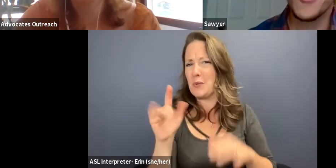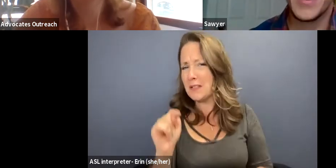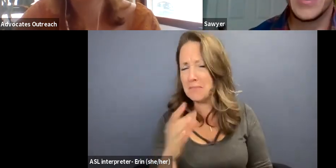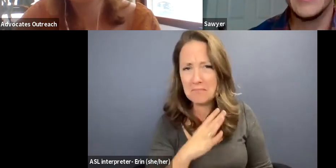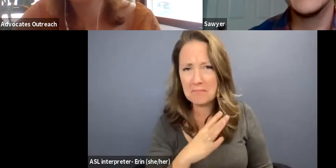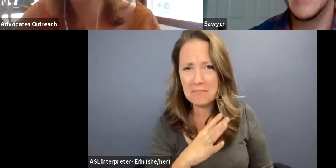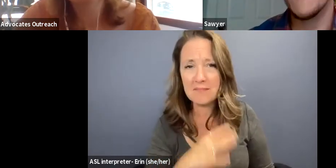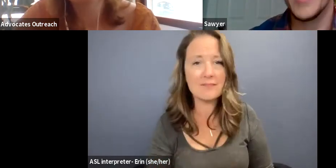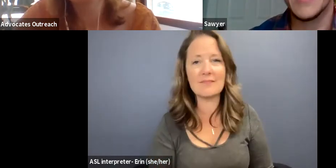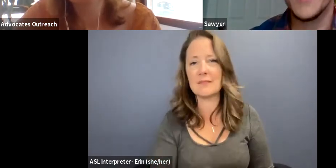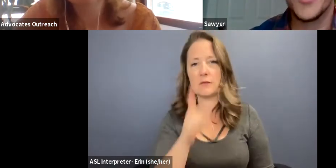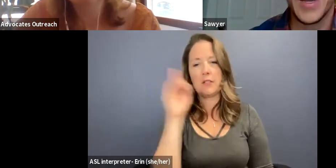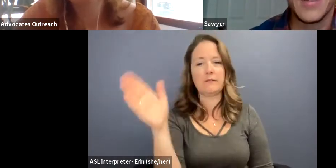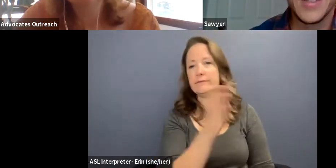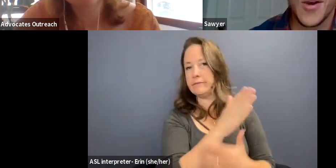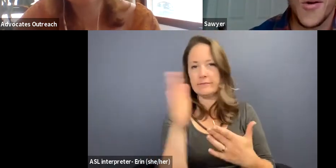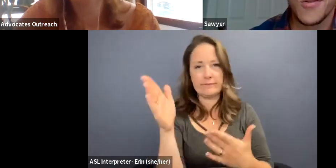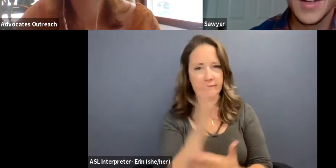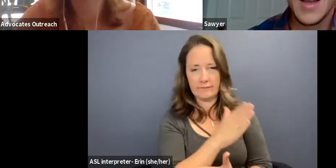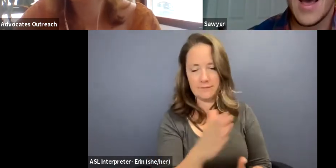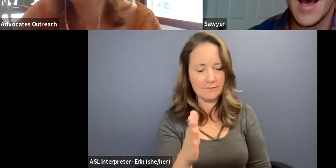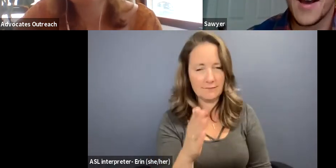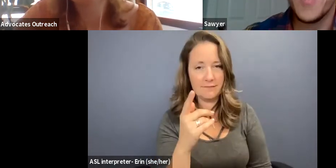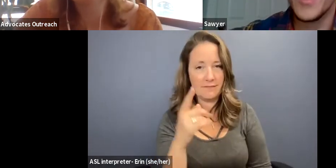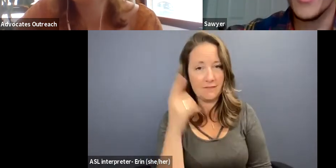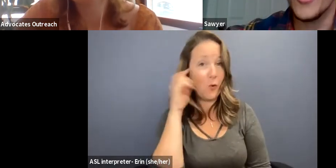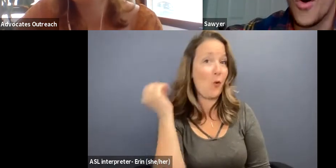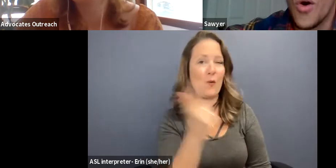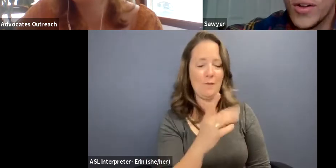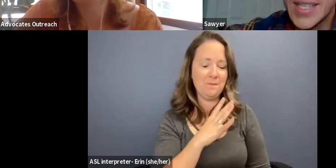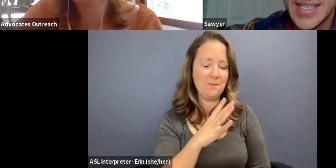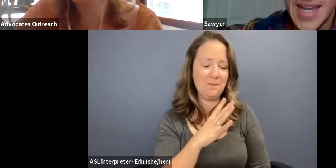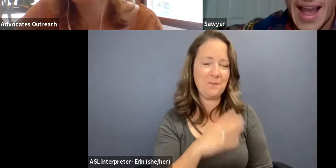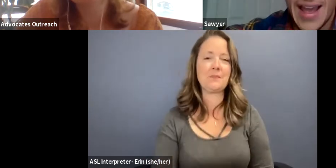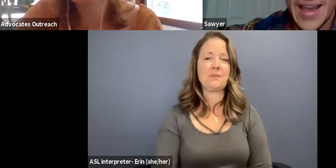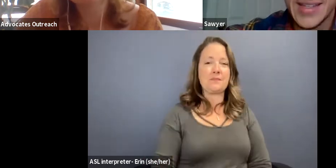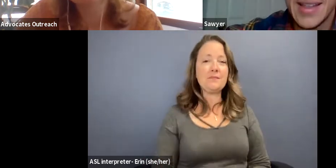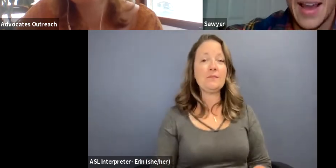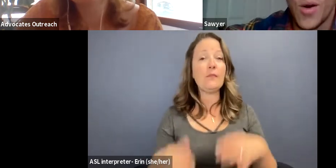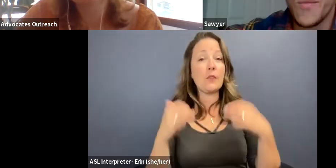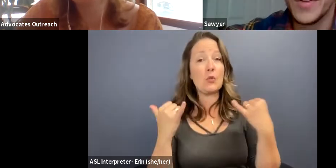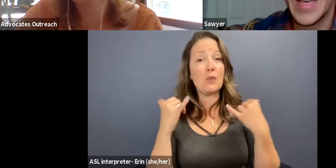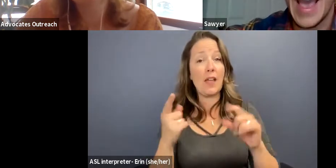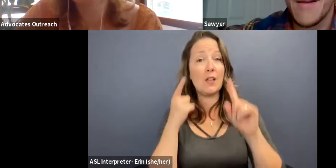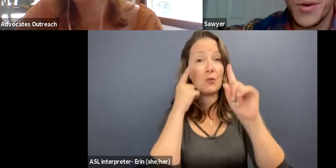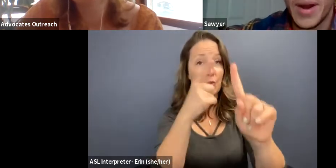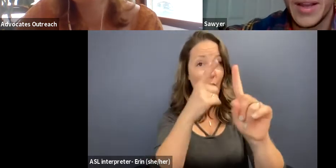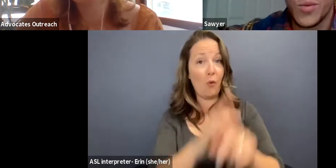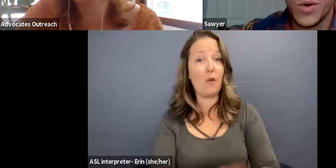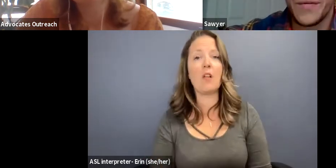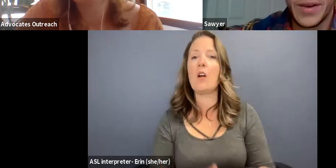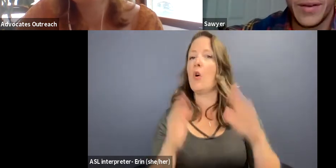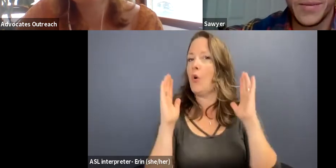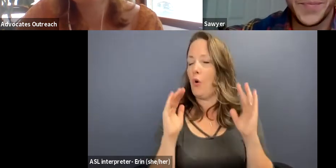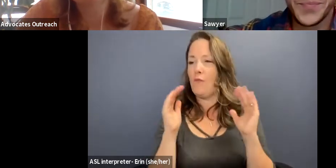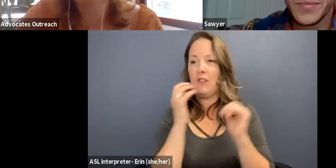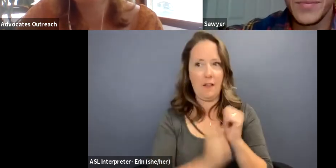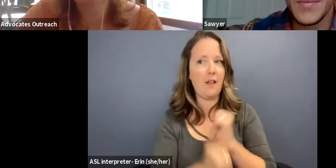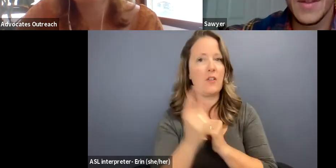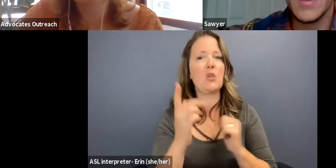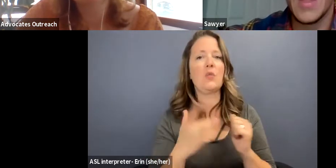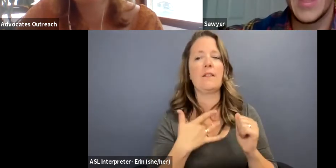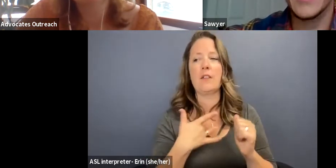that you mentor, kids that you work with. So really, all of us as adults have a chance to be like